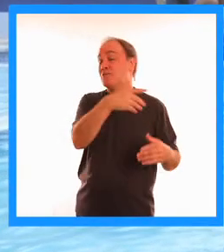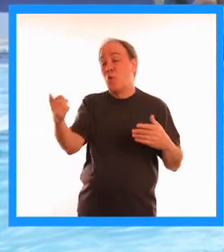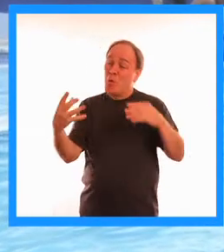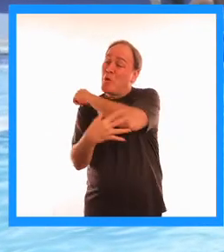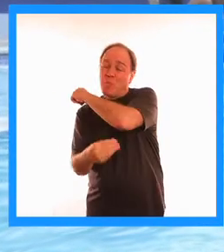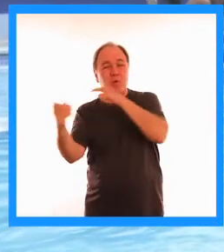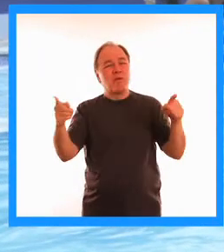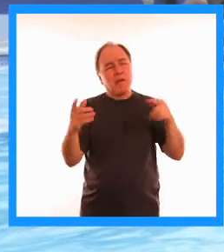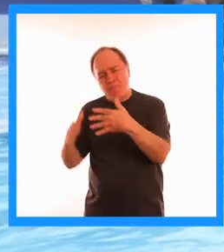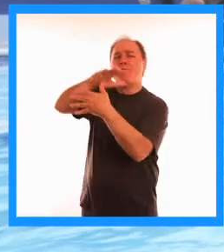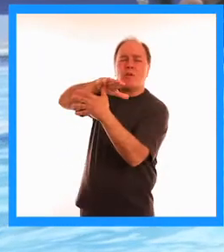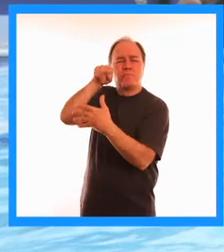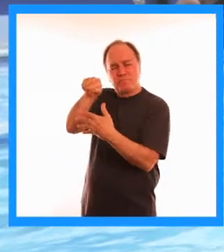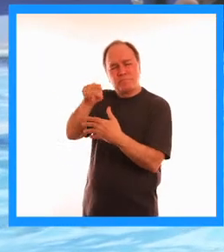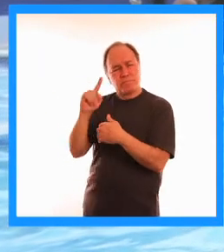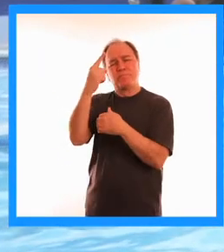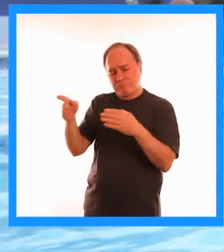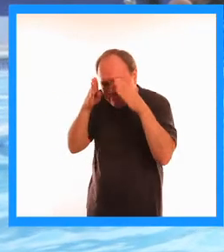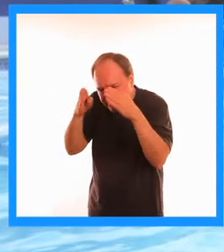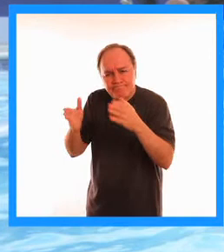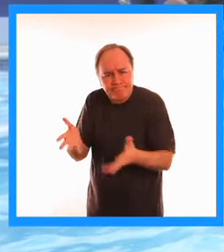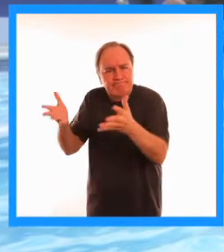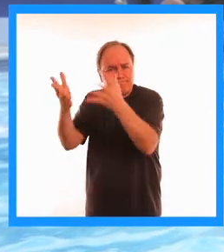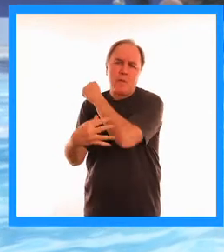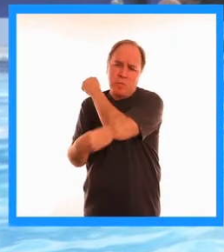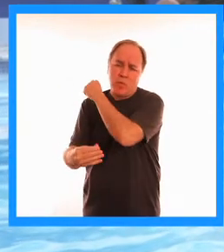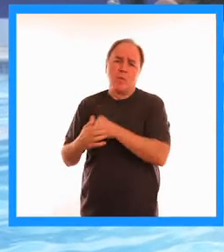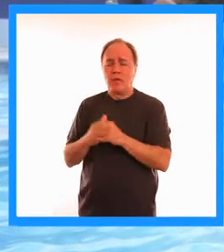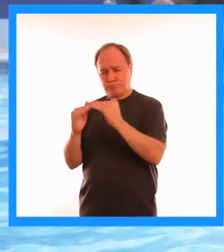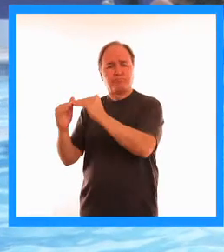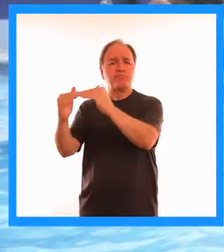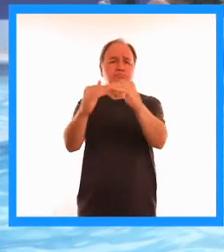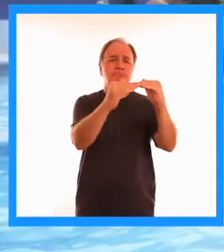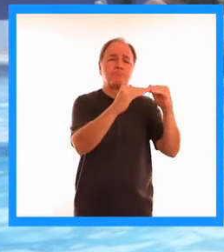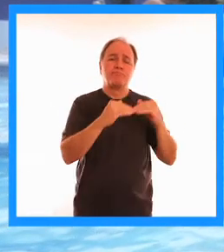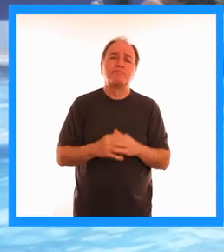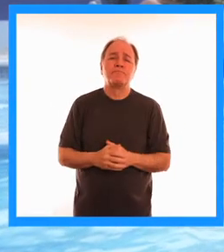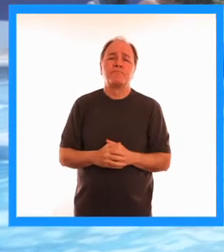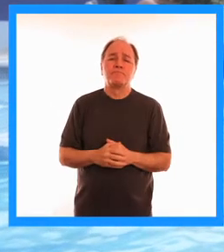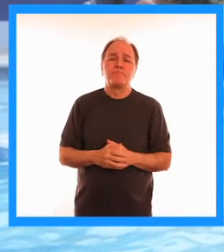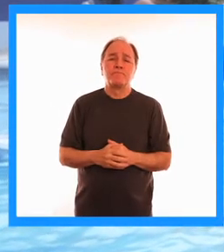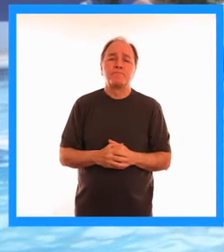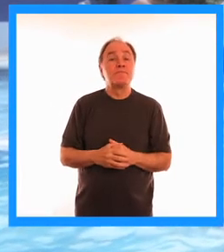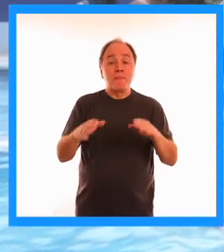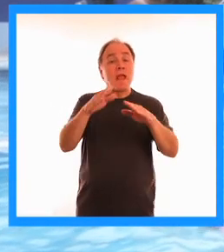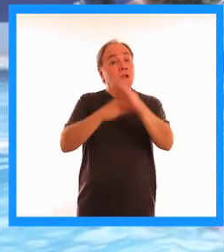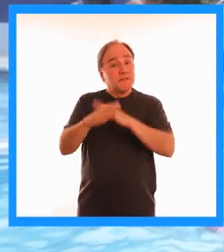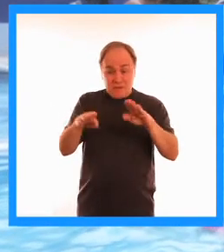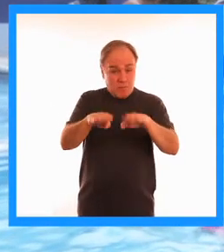with disabilities are less likely to get an education or find employment than boys with disabilities or girls without disabilities.